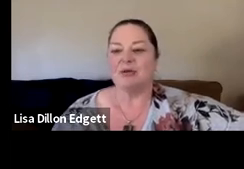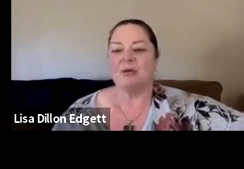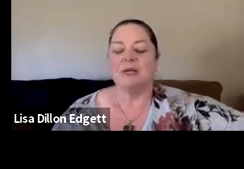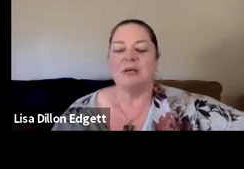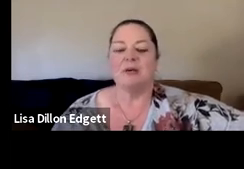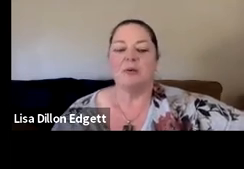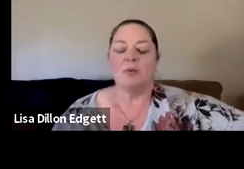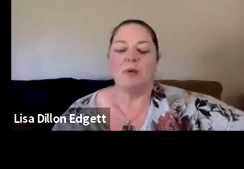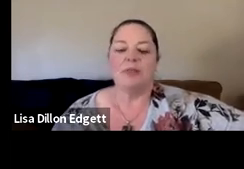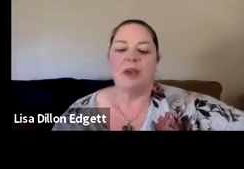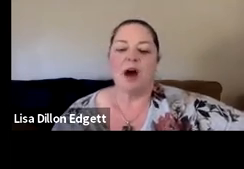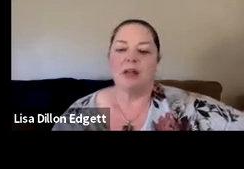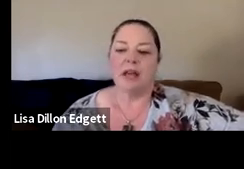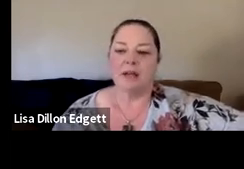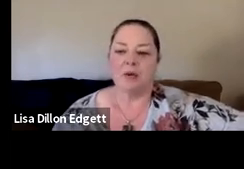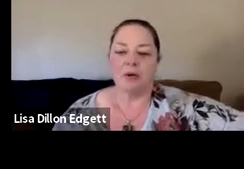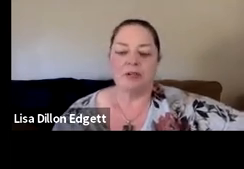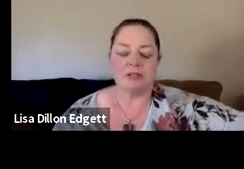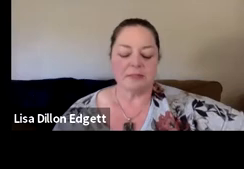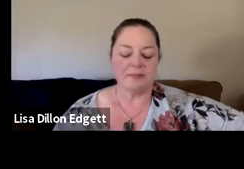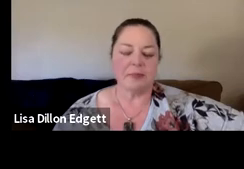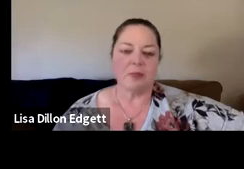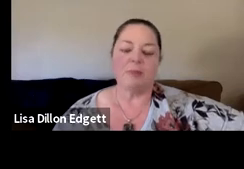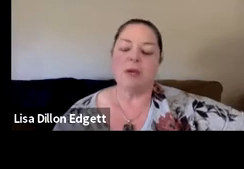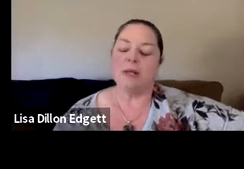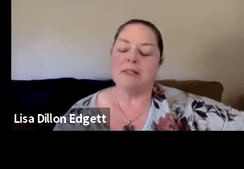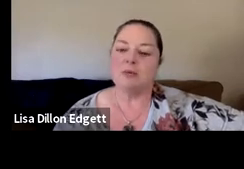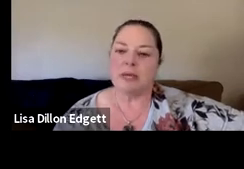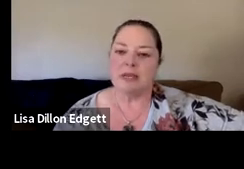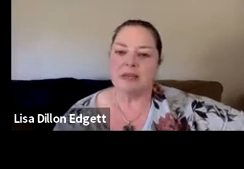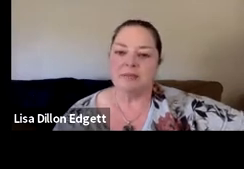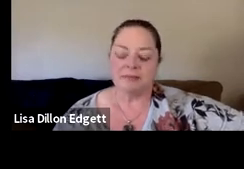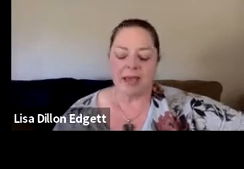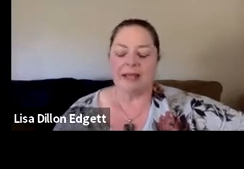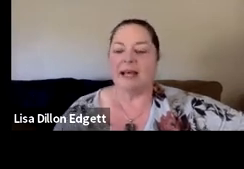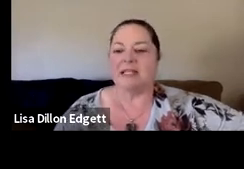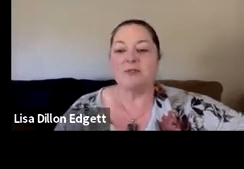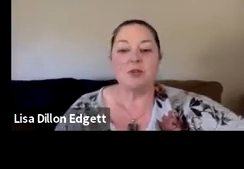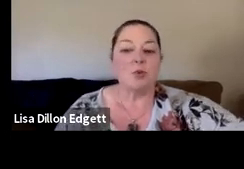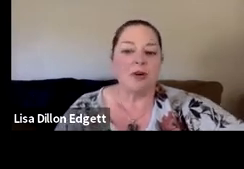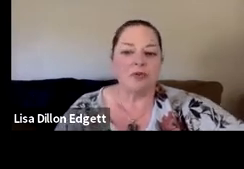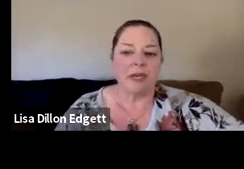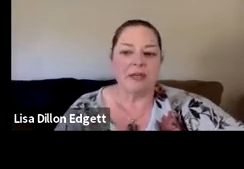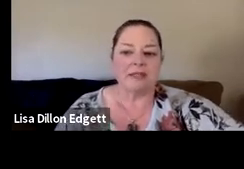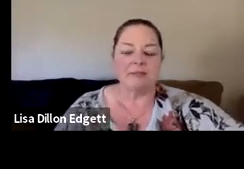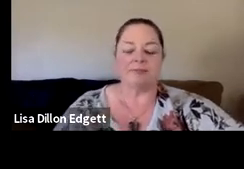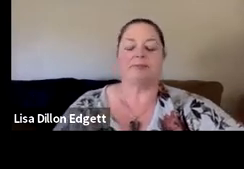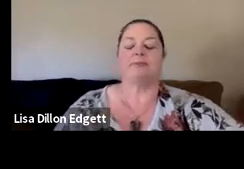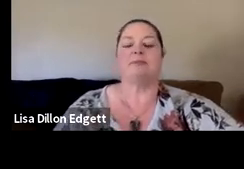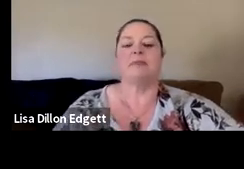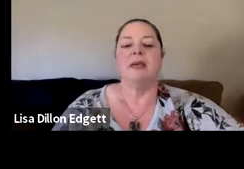Mhm. So with the online course, we meet once a week and it lasts for 12